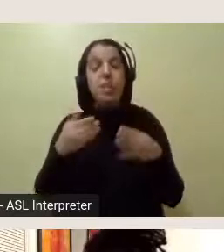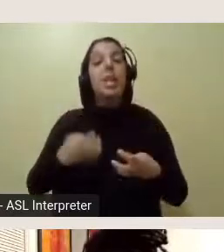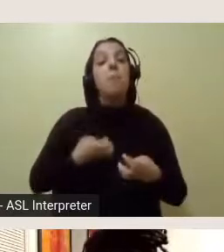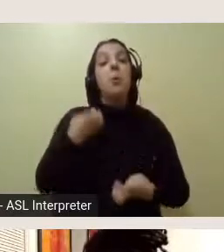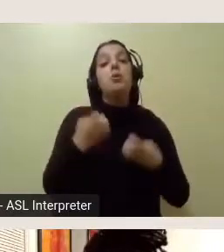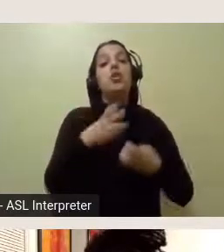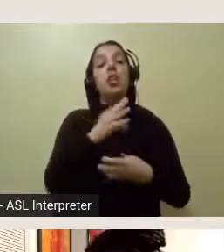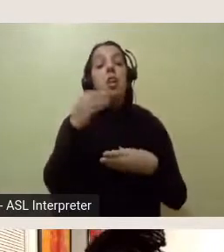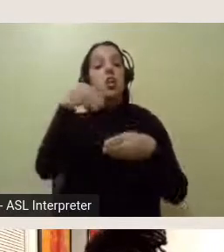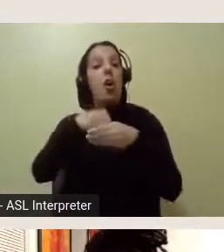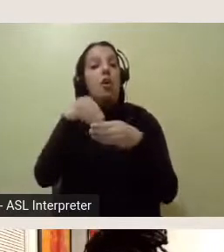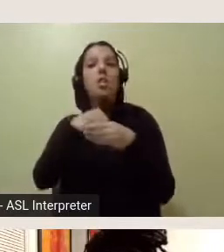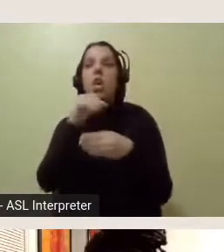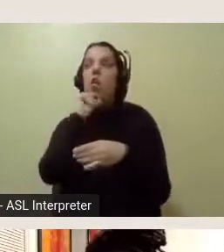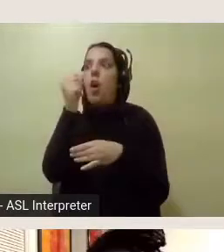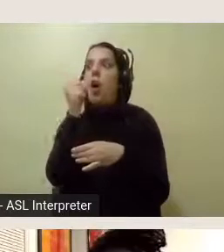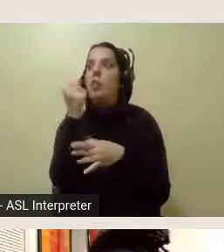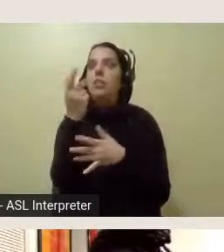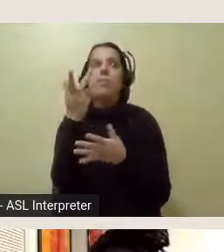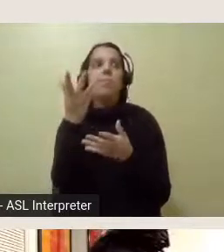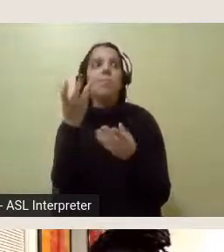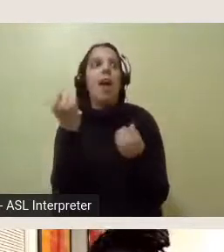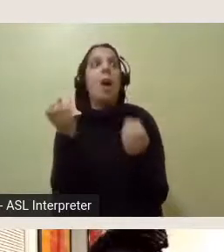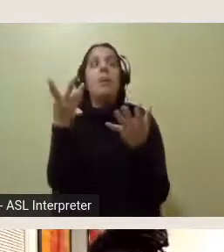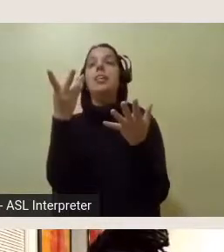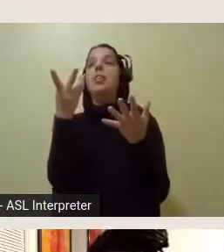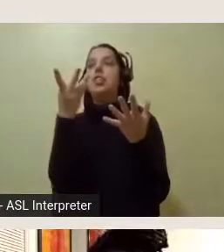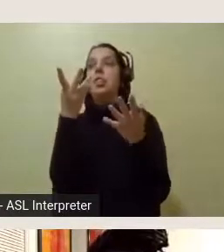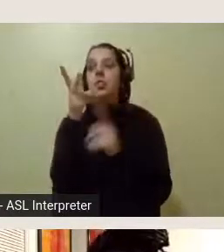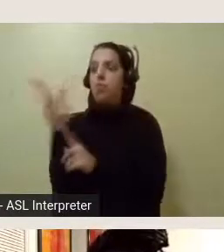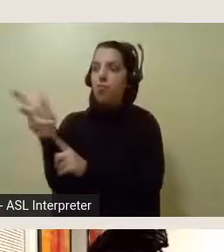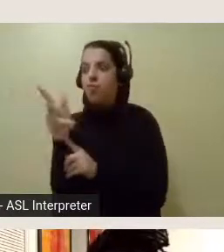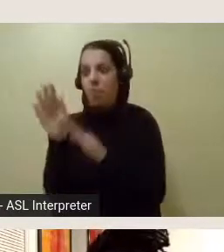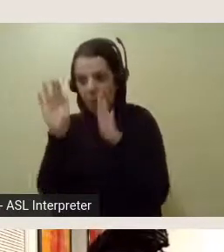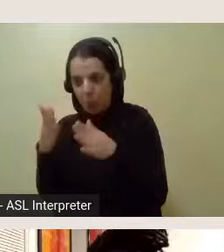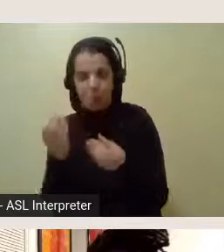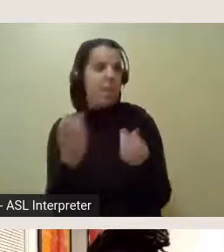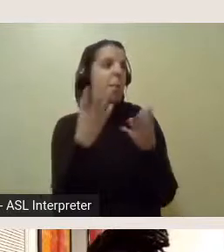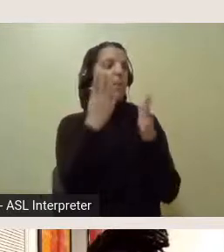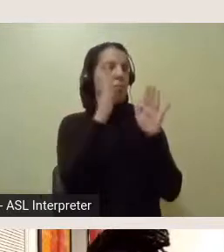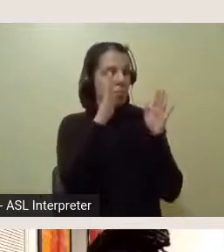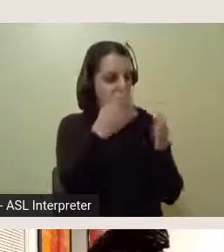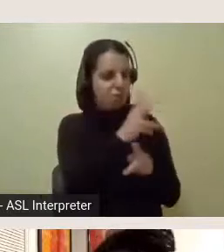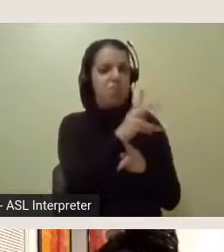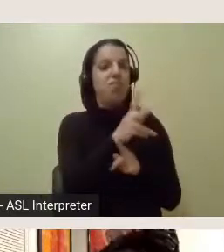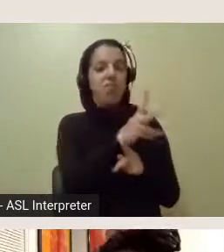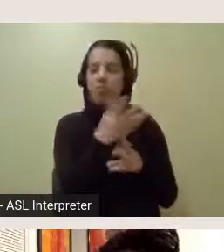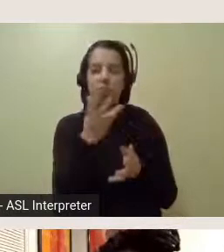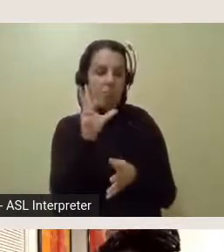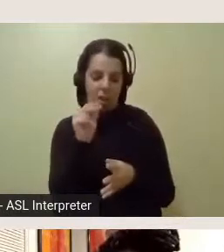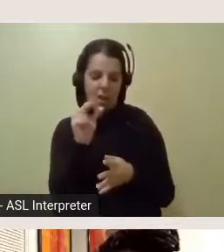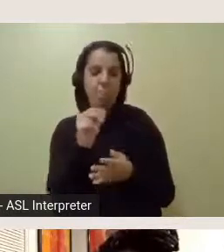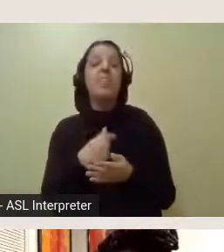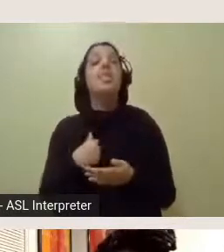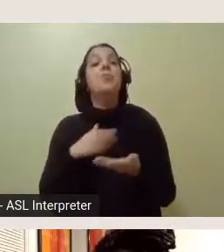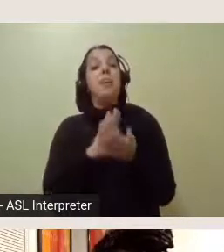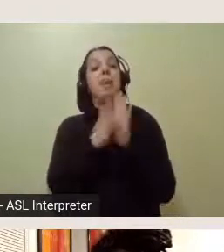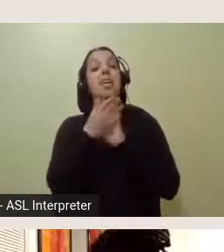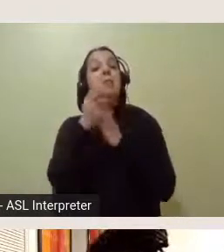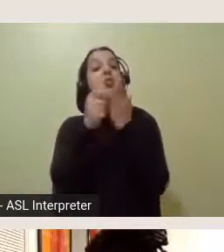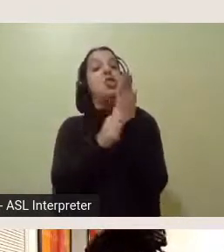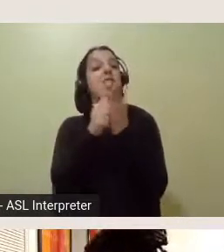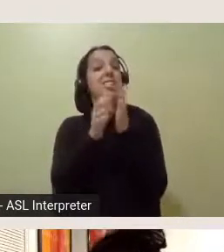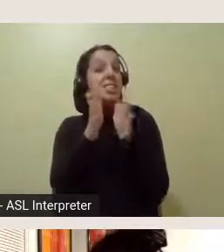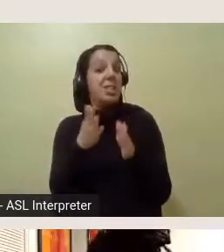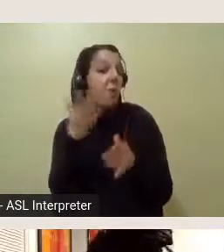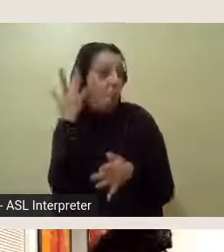and content more than it did with sort of like an actual equality of footage. But yeah, I mean, I became a journalist